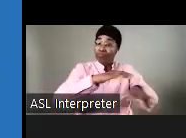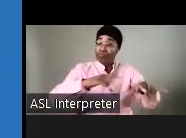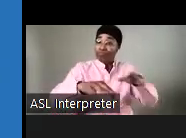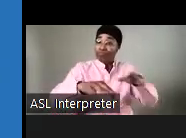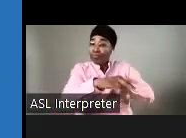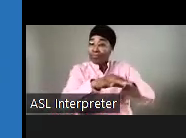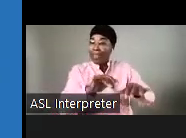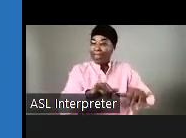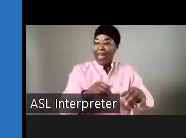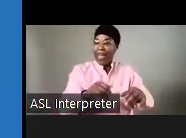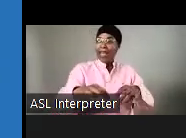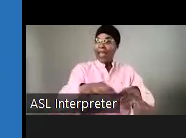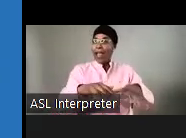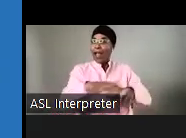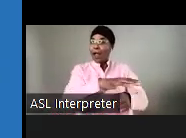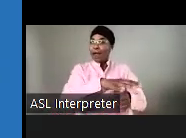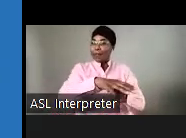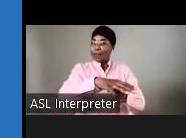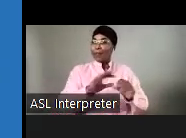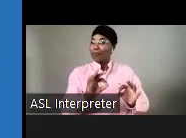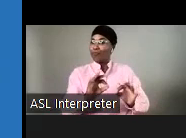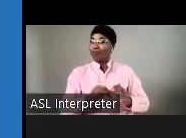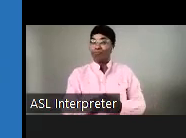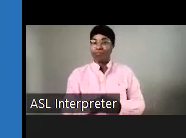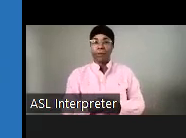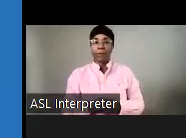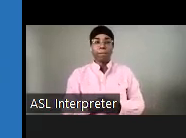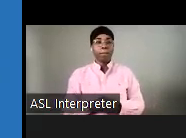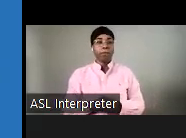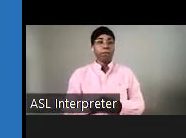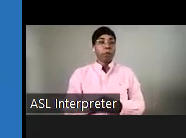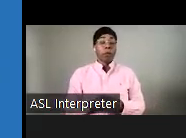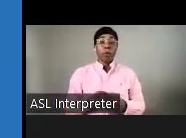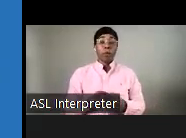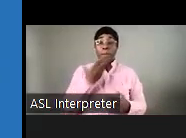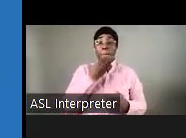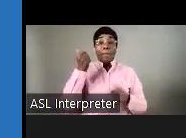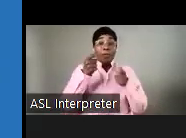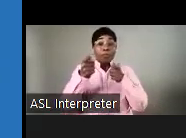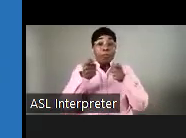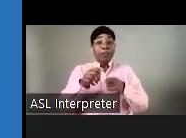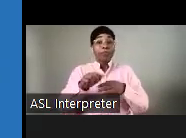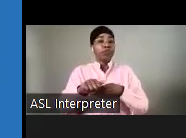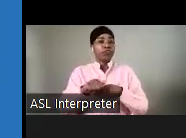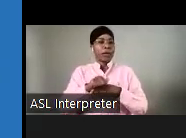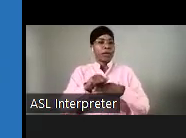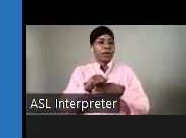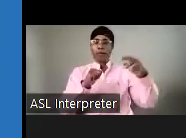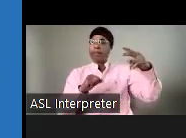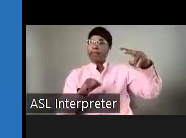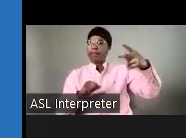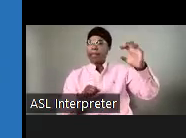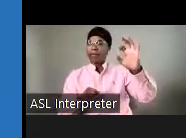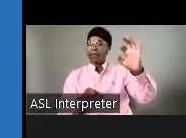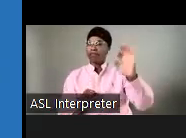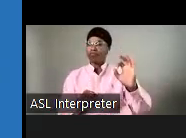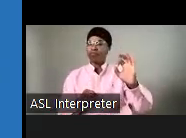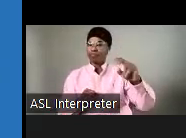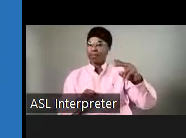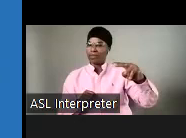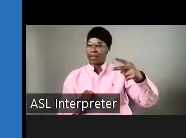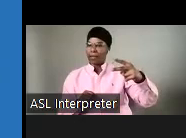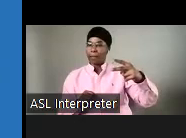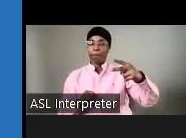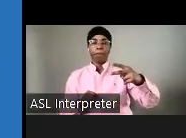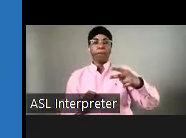it does build relationships, and better management practices, because it is, I have people ask me all the time